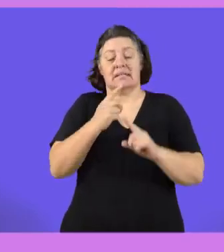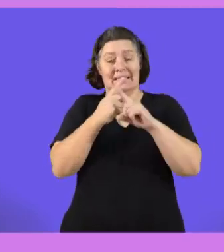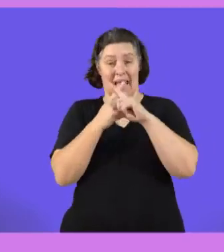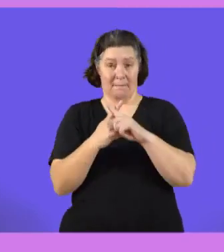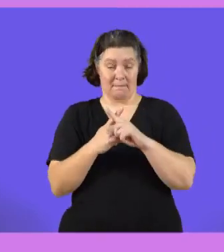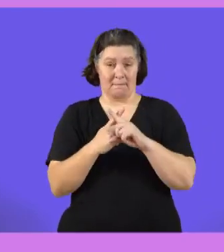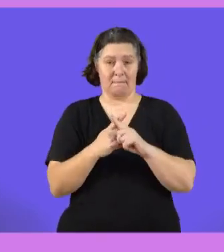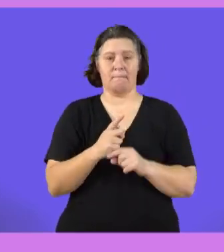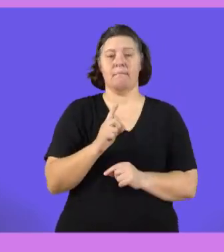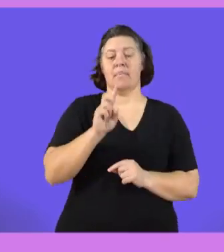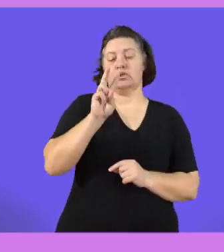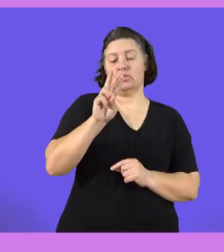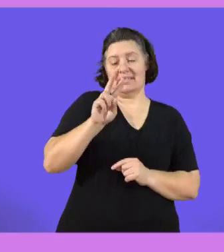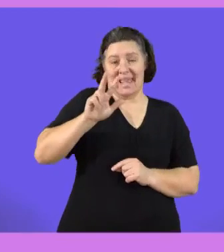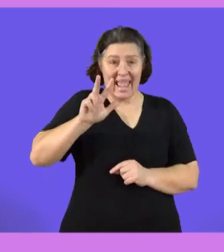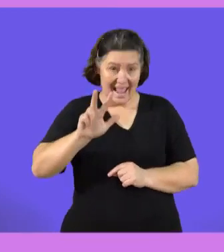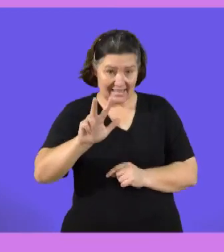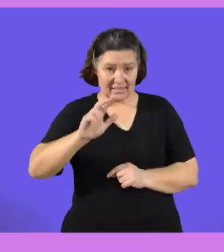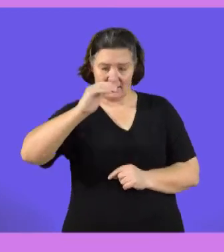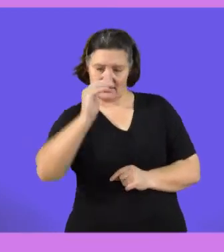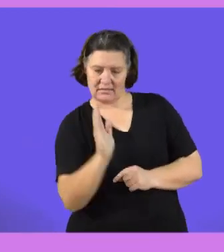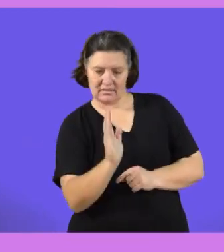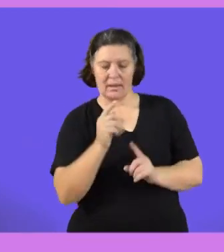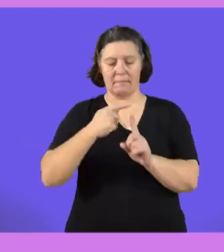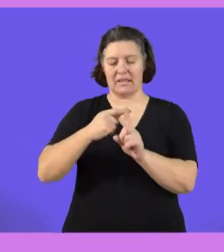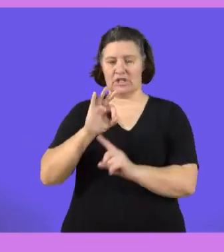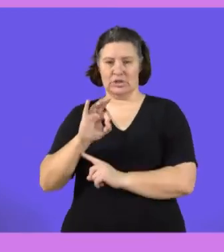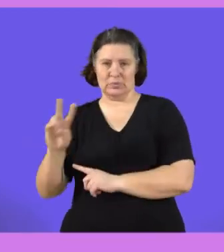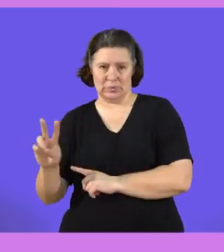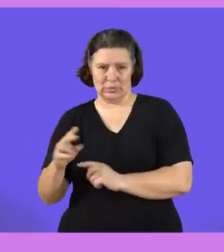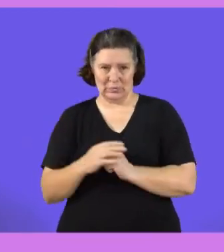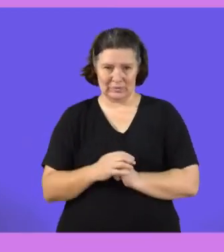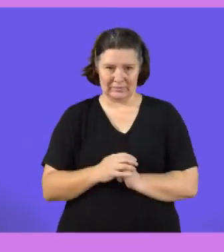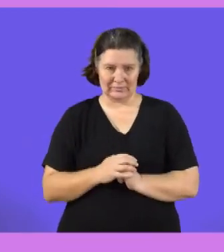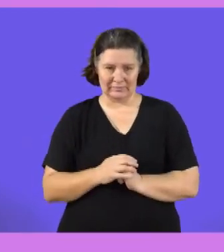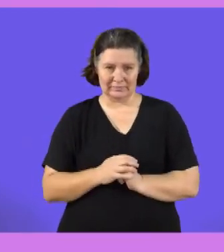so multiply by 28. So that will be,